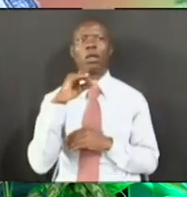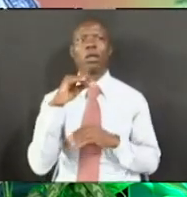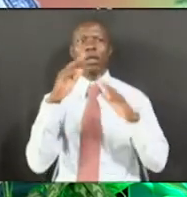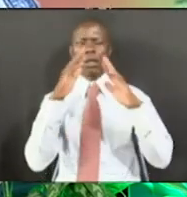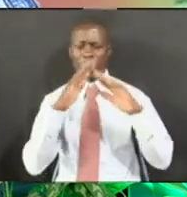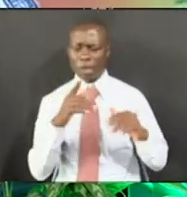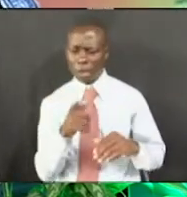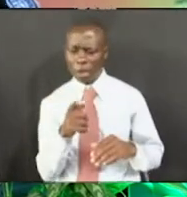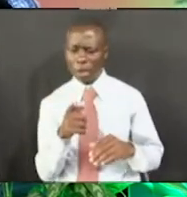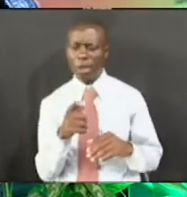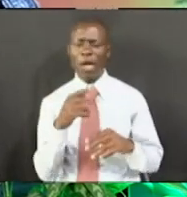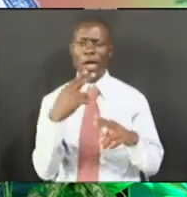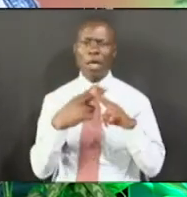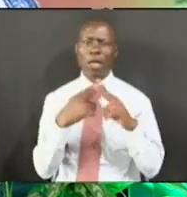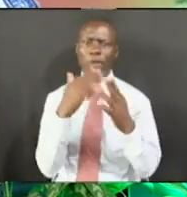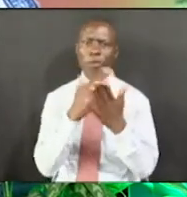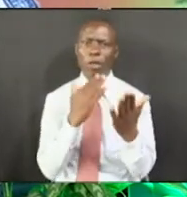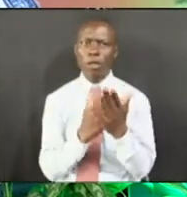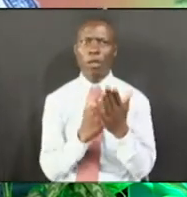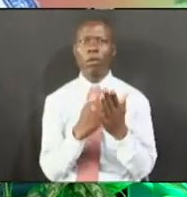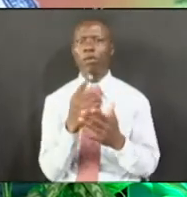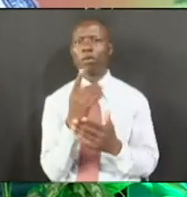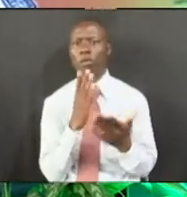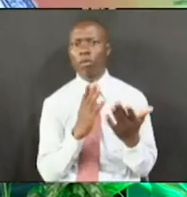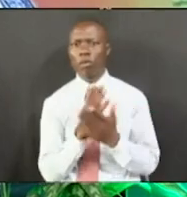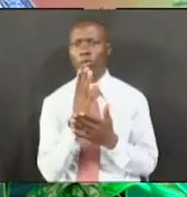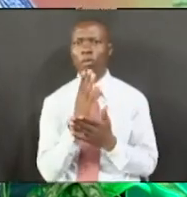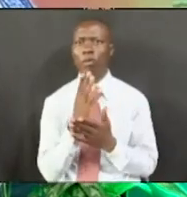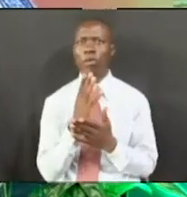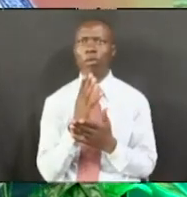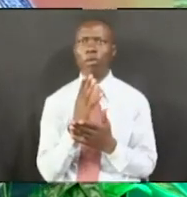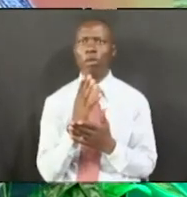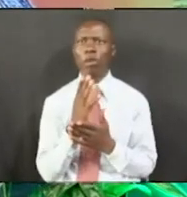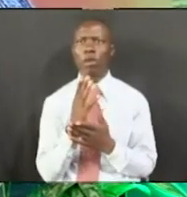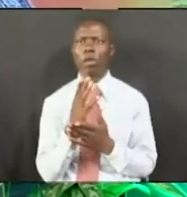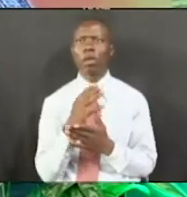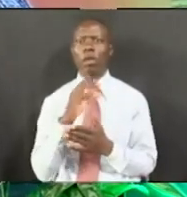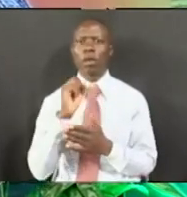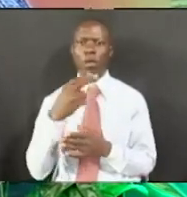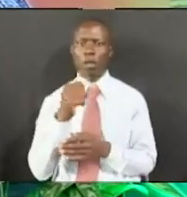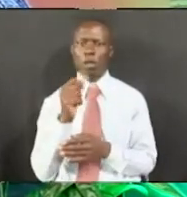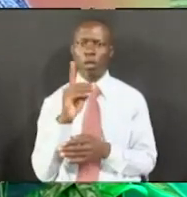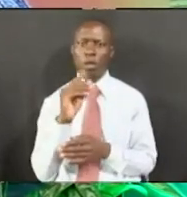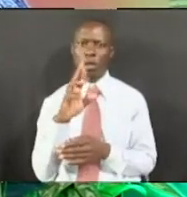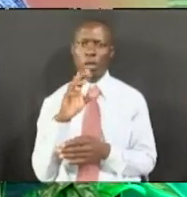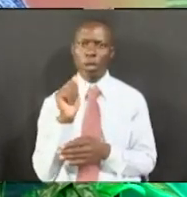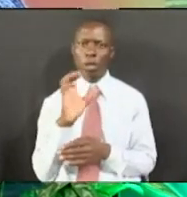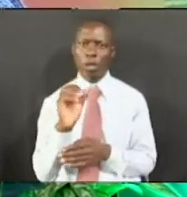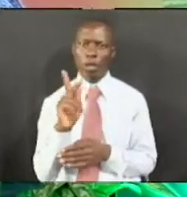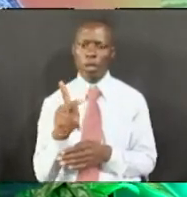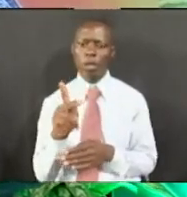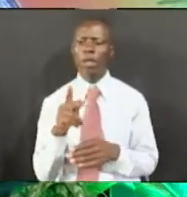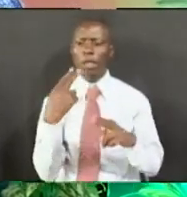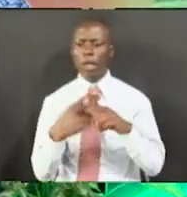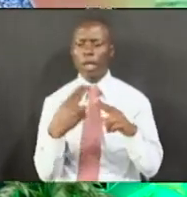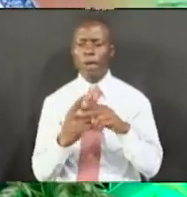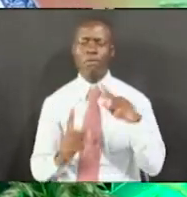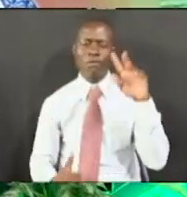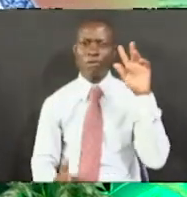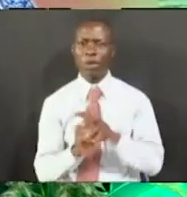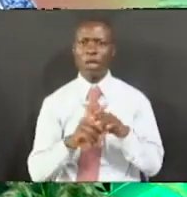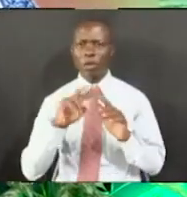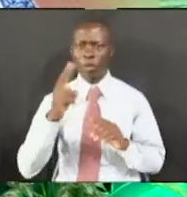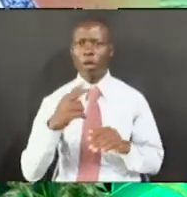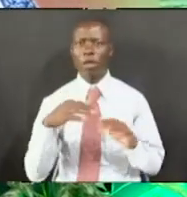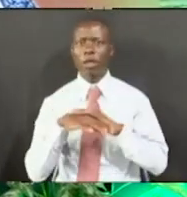is given a name of a stranger. Many scholars believe that Shamgar, his name only appears twice in the Bible,